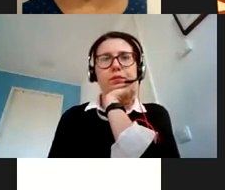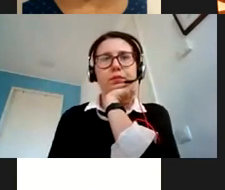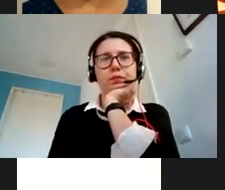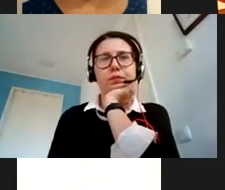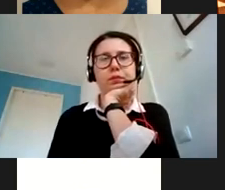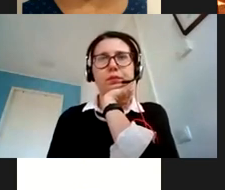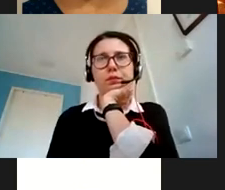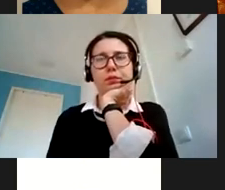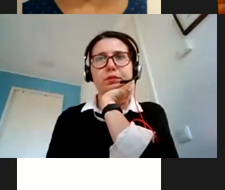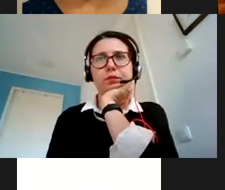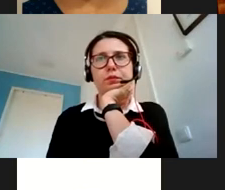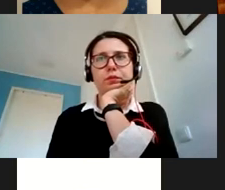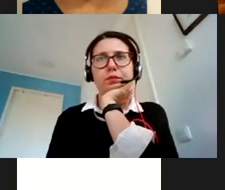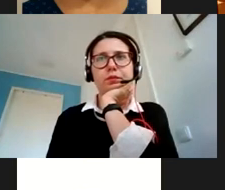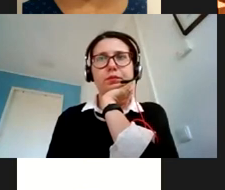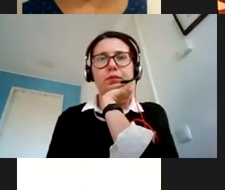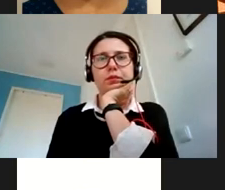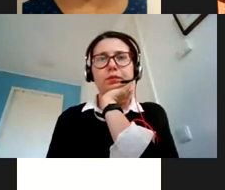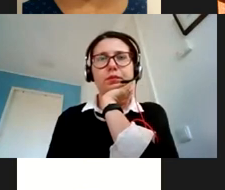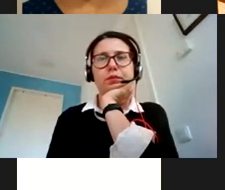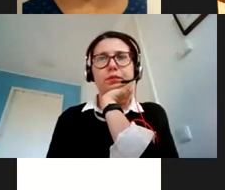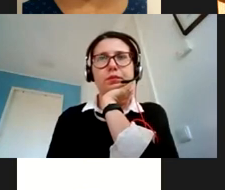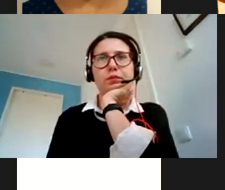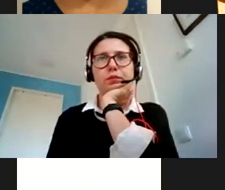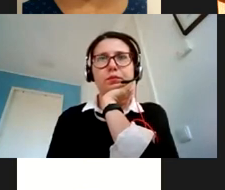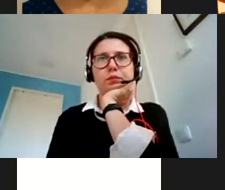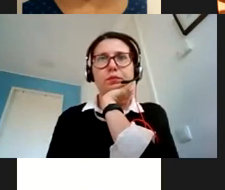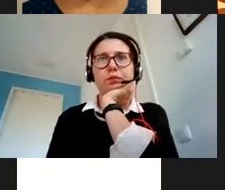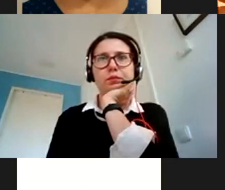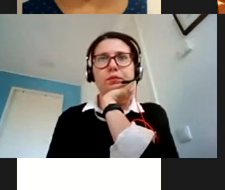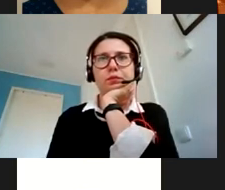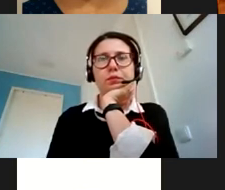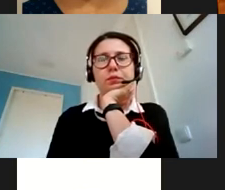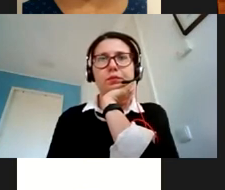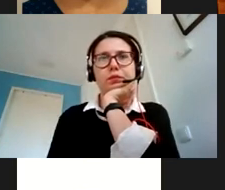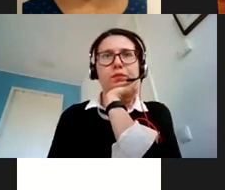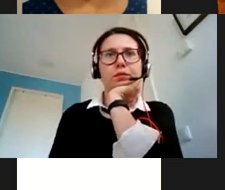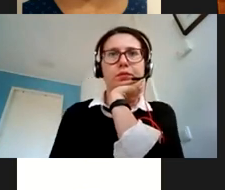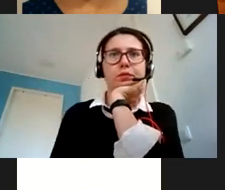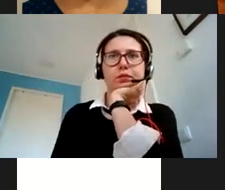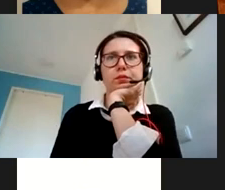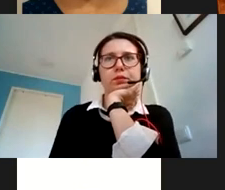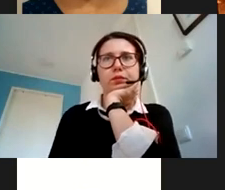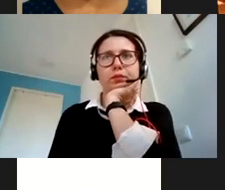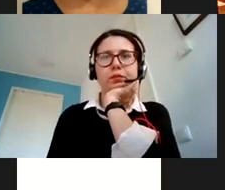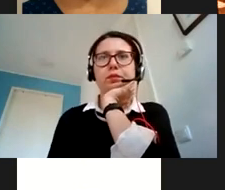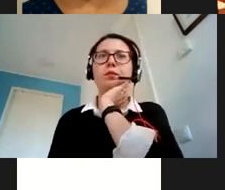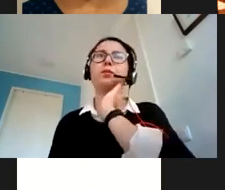it's been transparent. The national contact point has published all the document and described the case